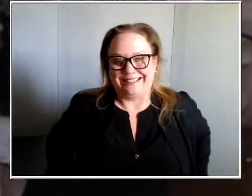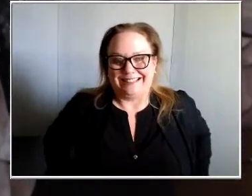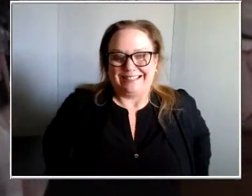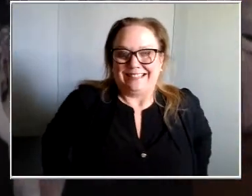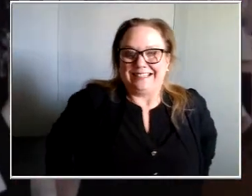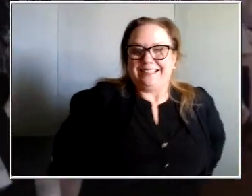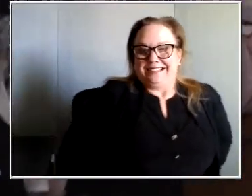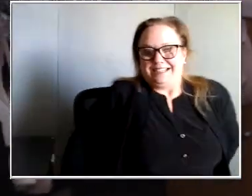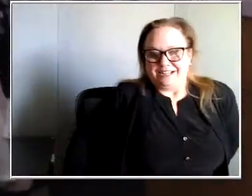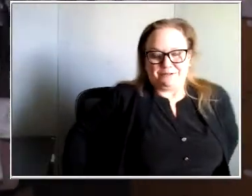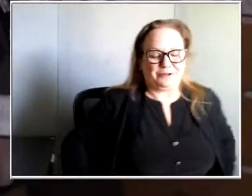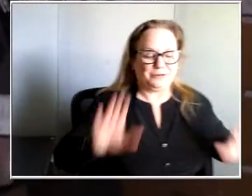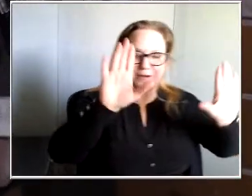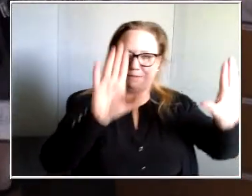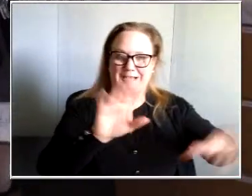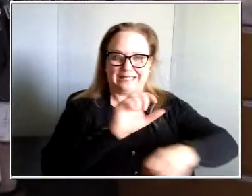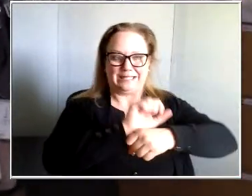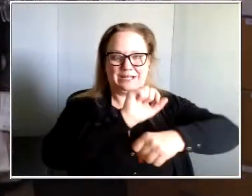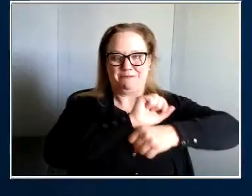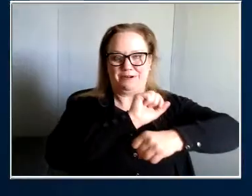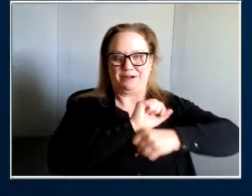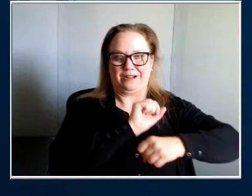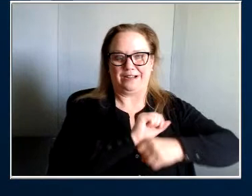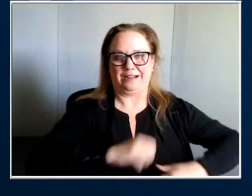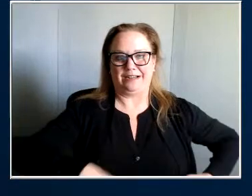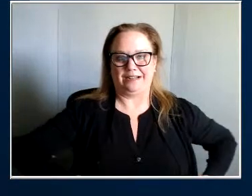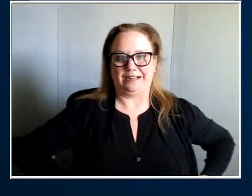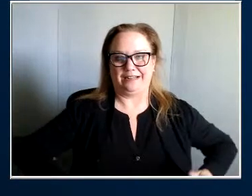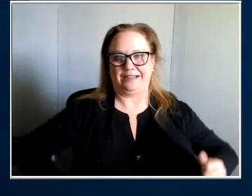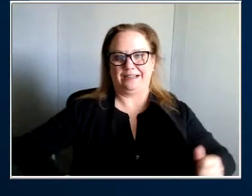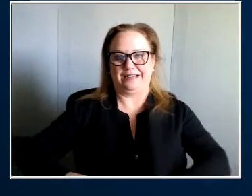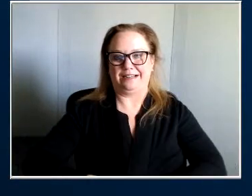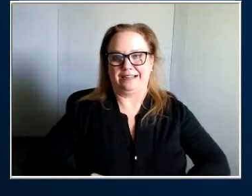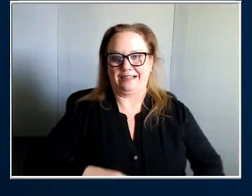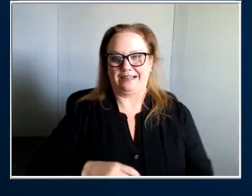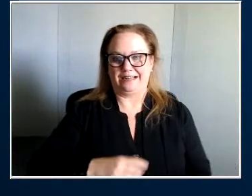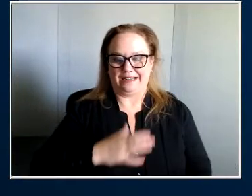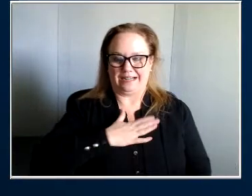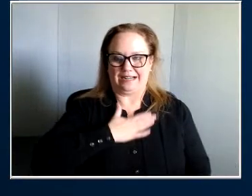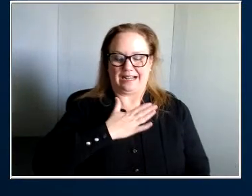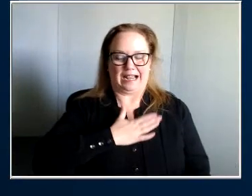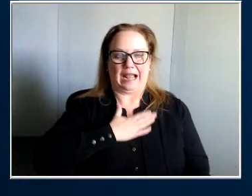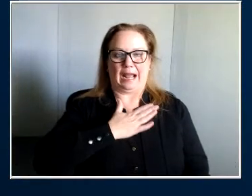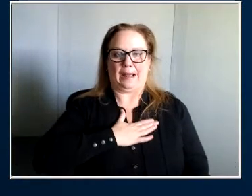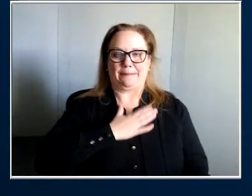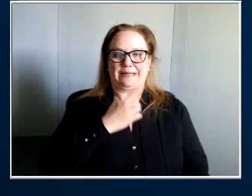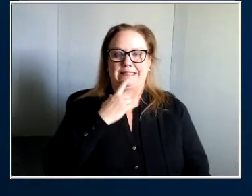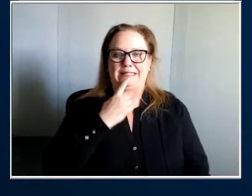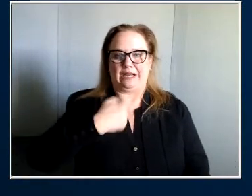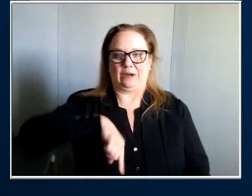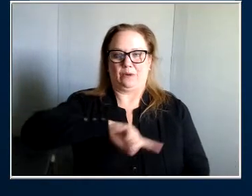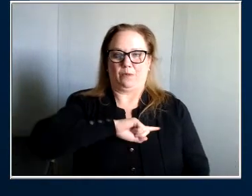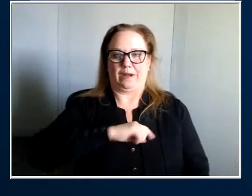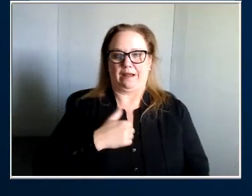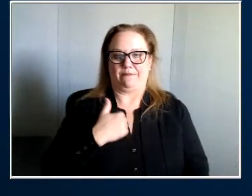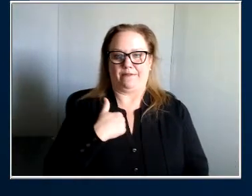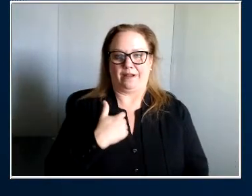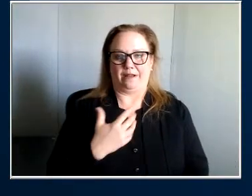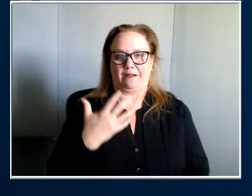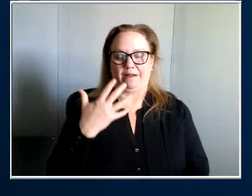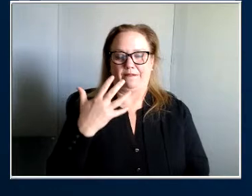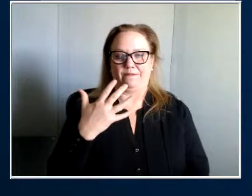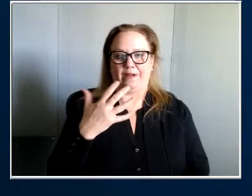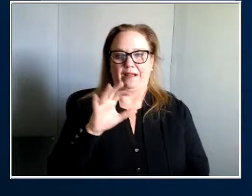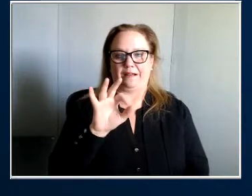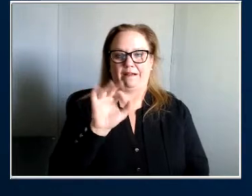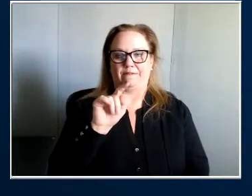doing amazing, and I bet you do. And I'm happy to say we have 5 fitters now,